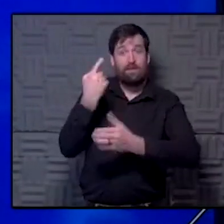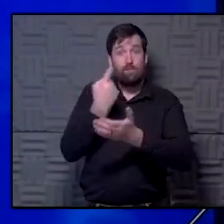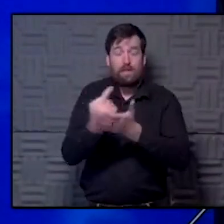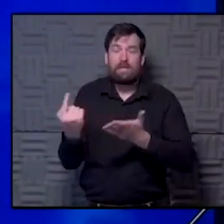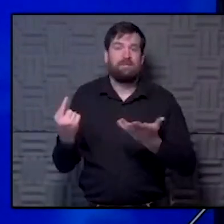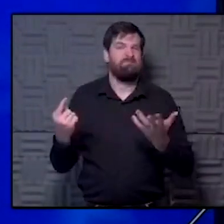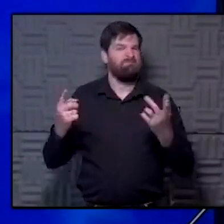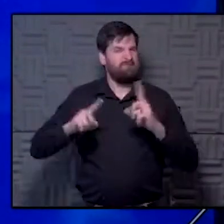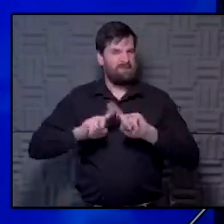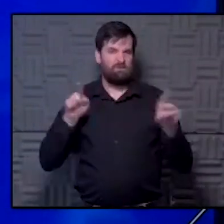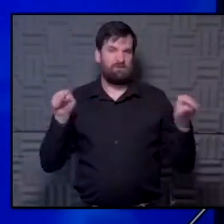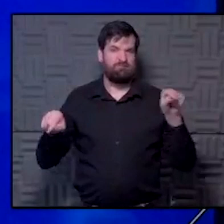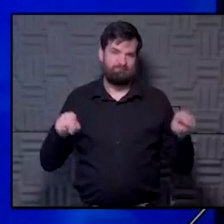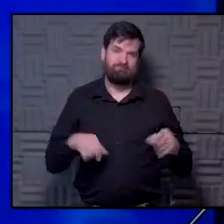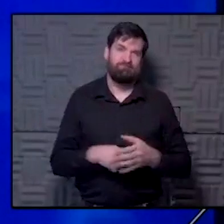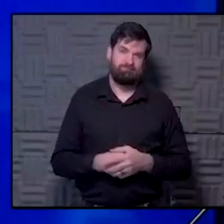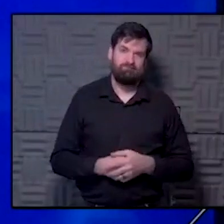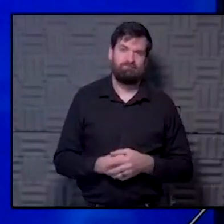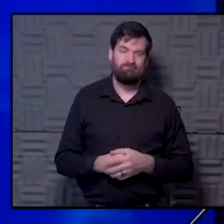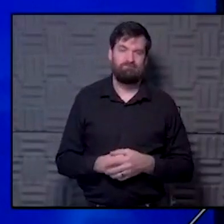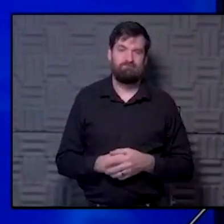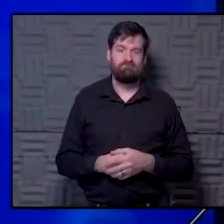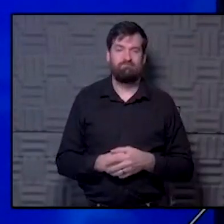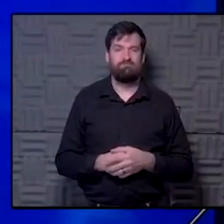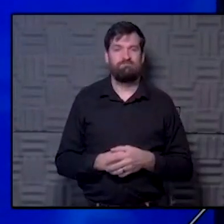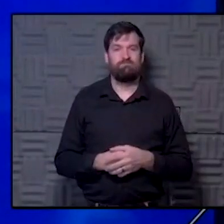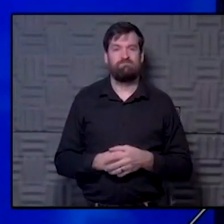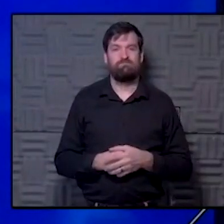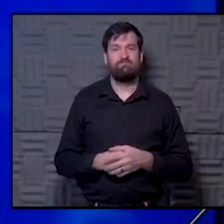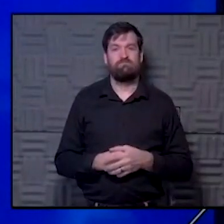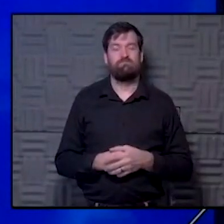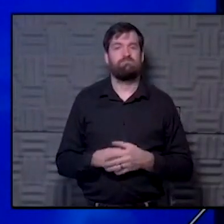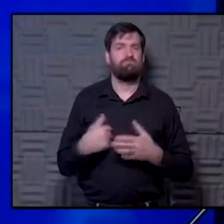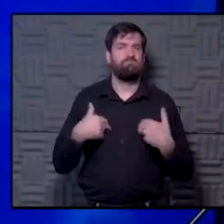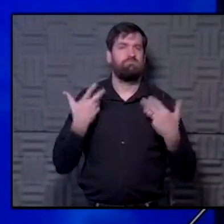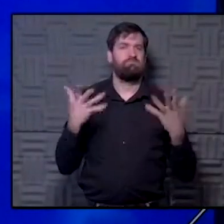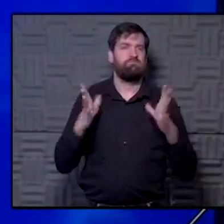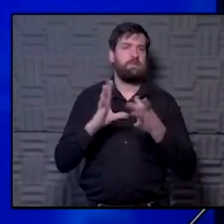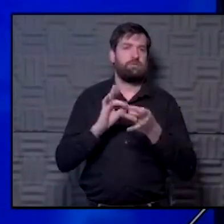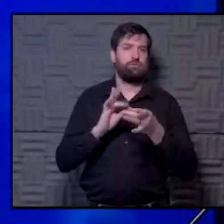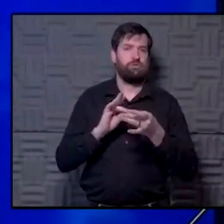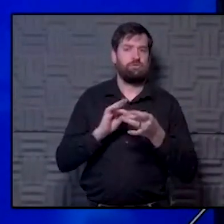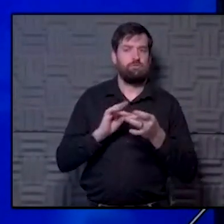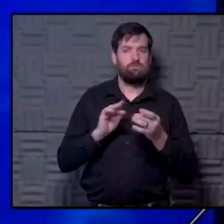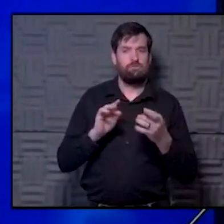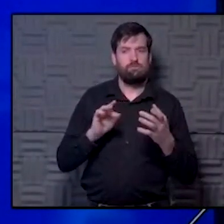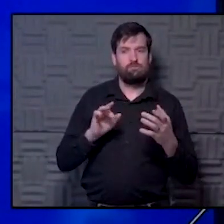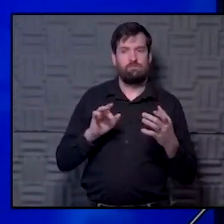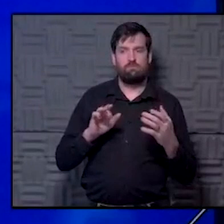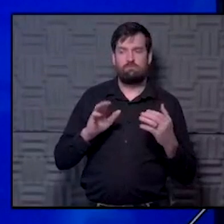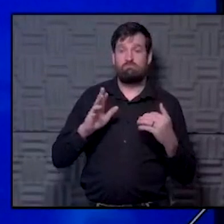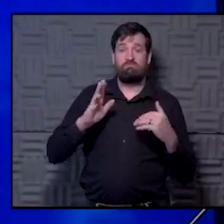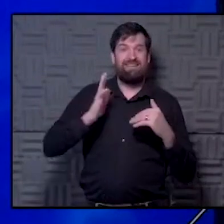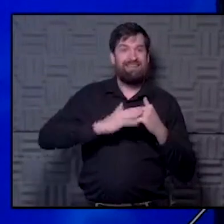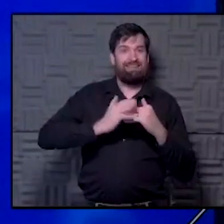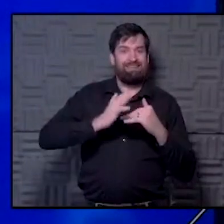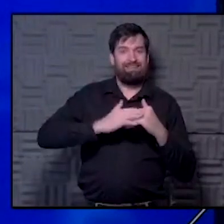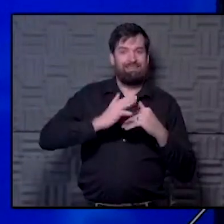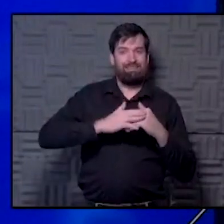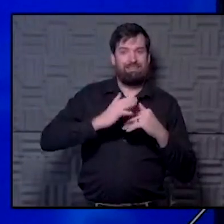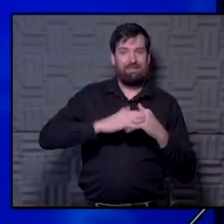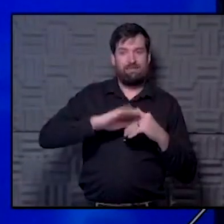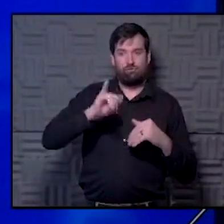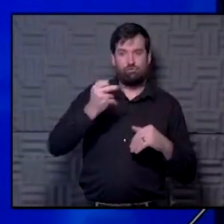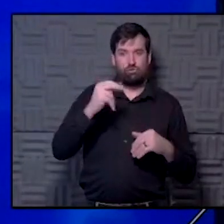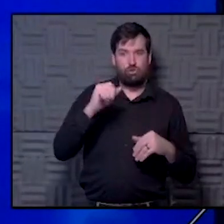week, probably. So I think I mentioned it's about a third or more of the